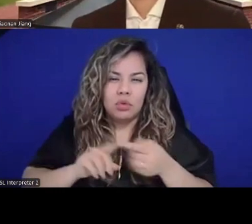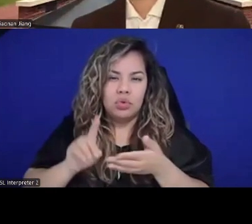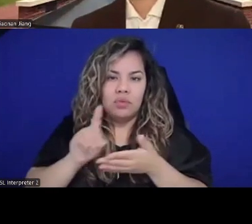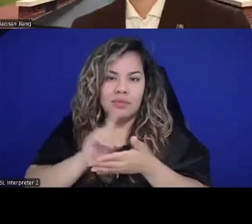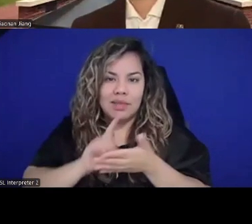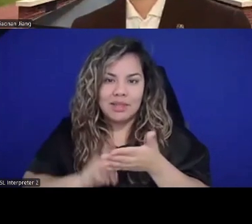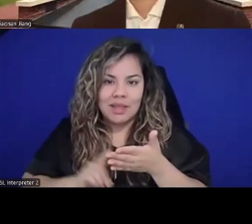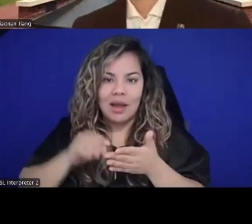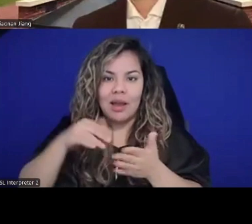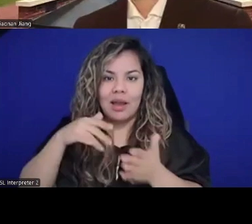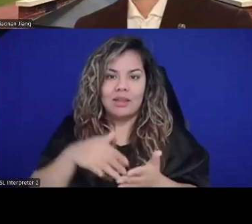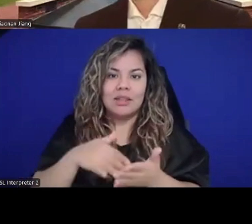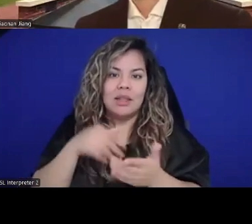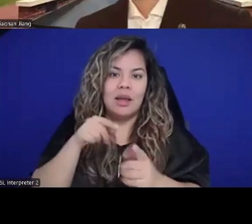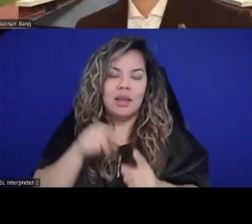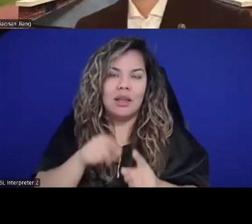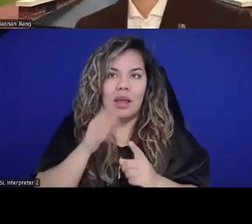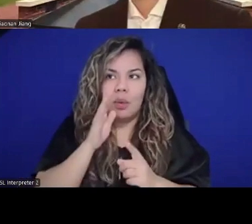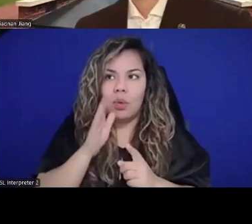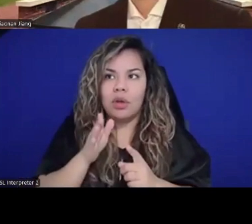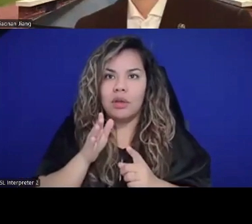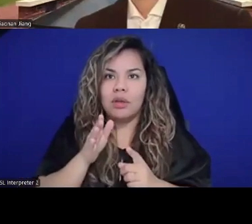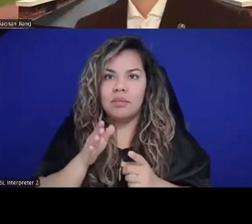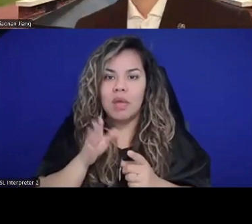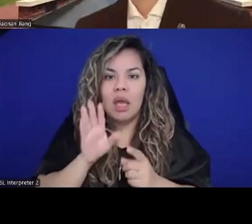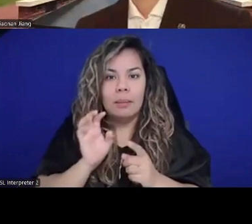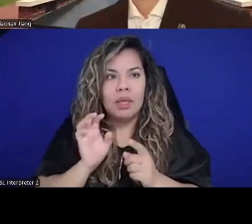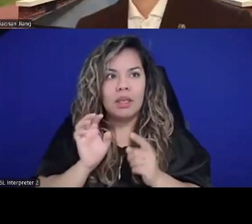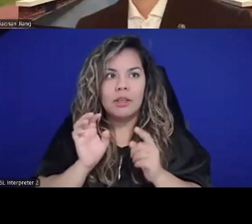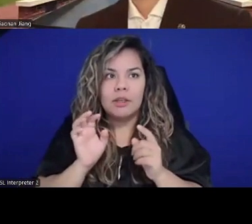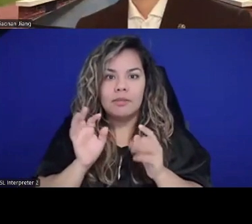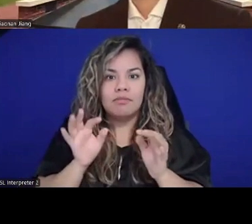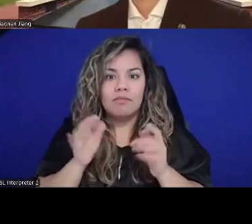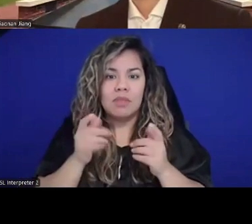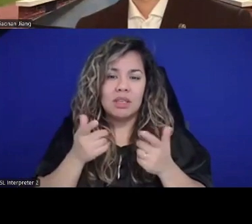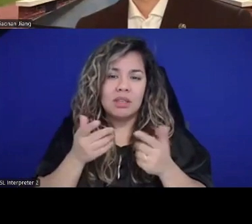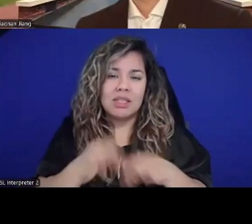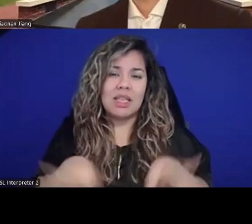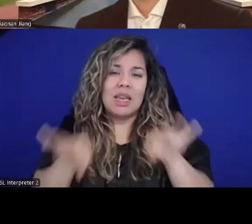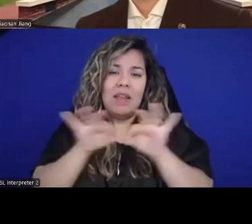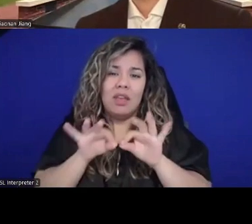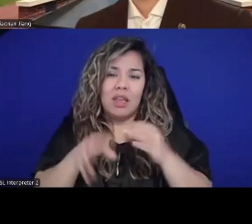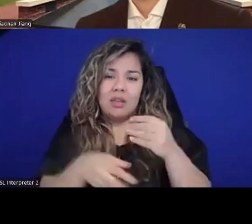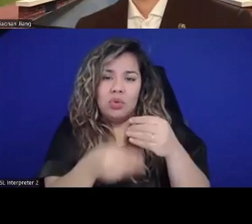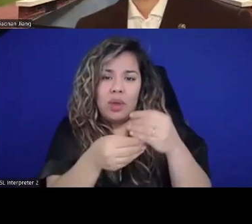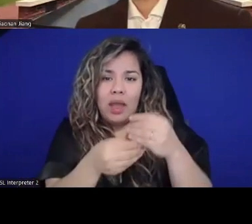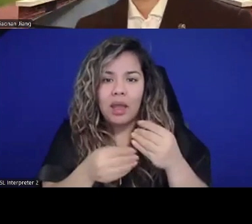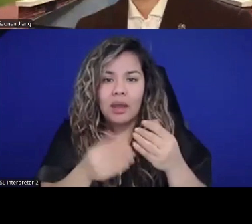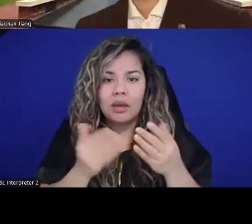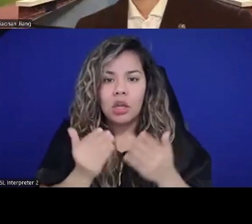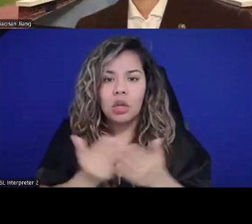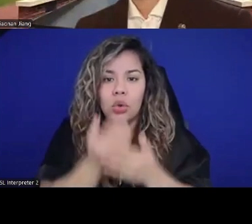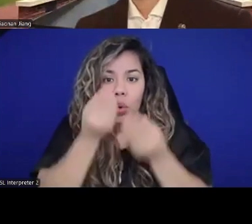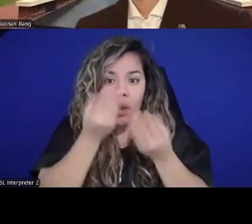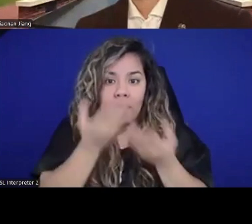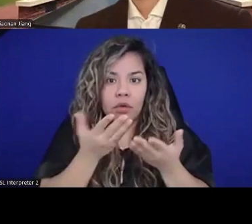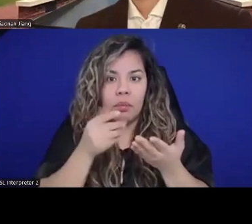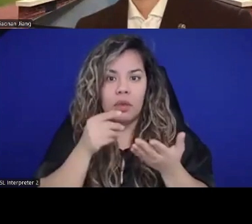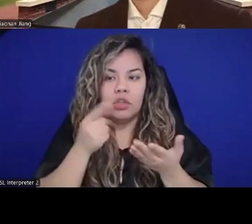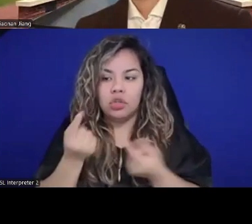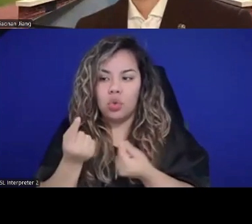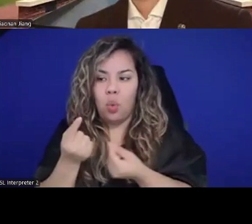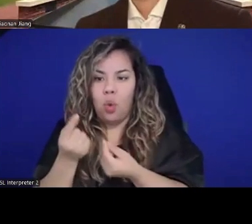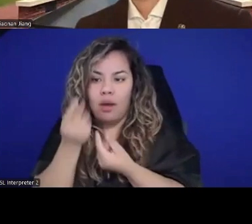study that will be significant and add new information to what we already know.